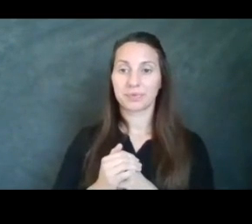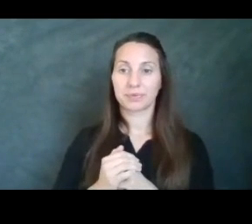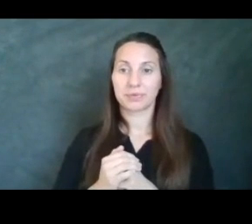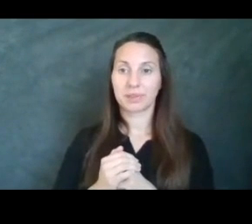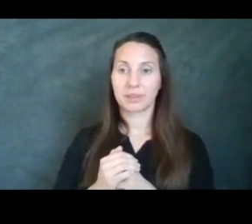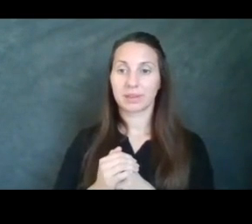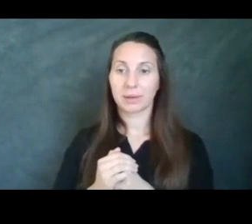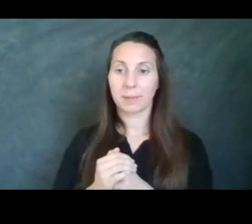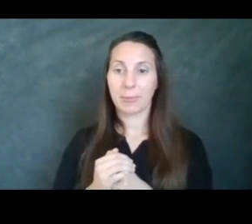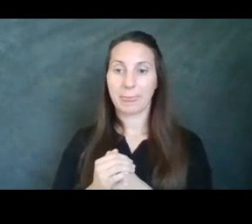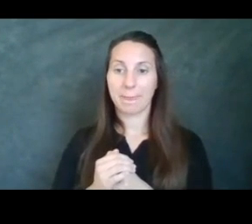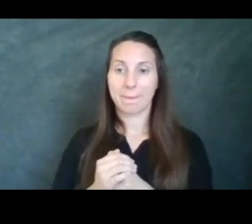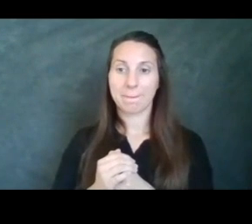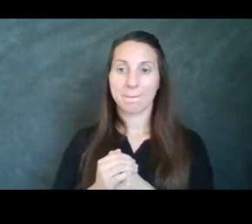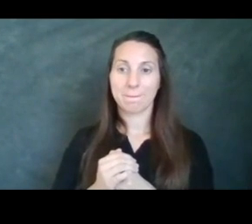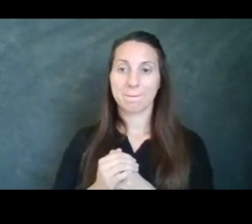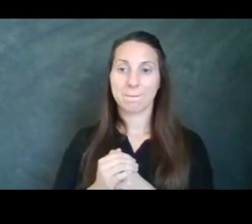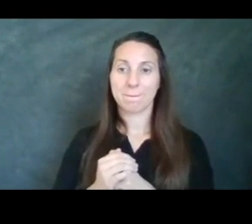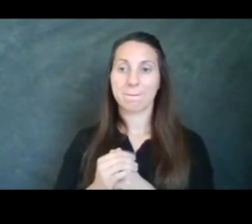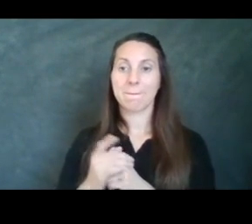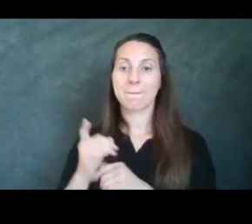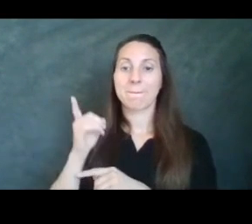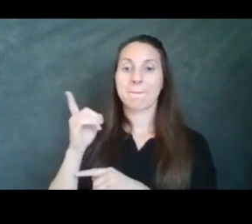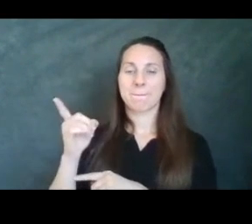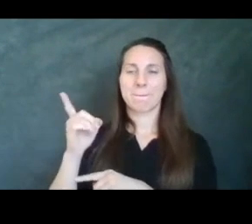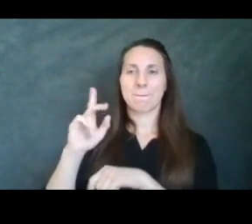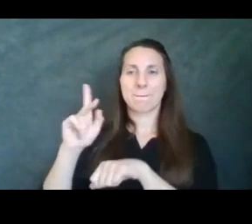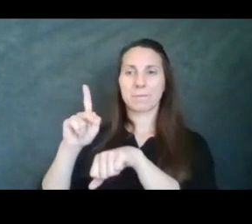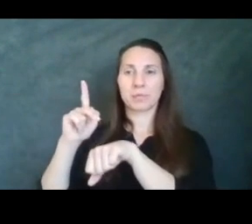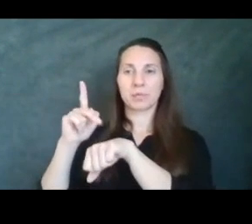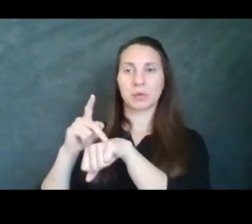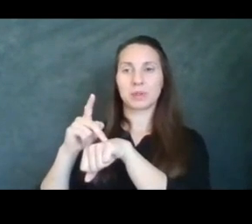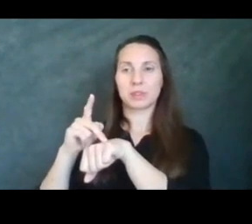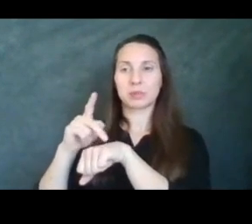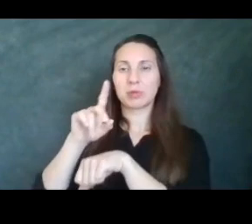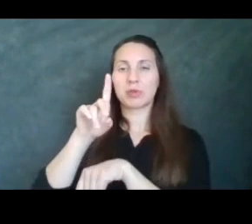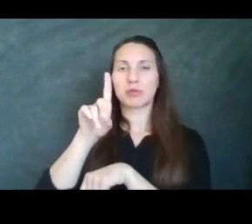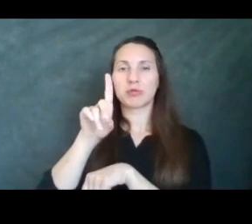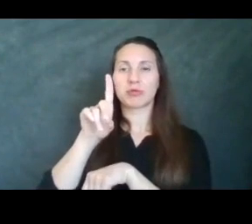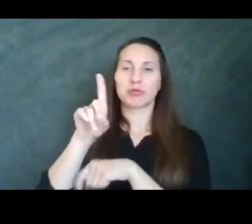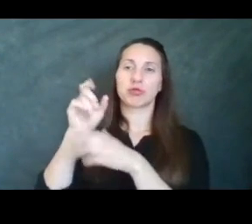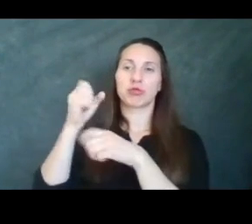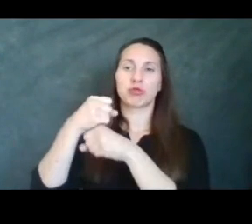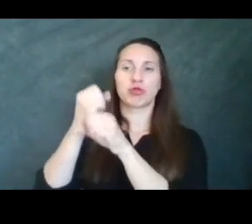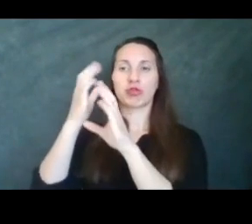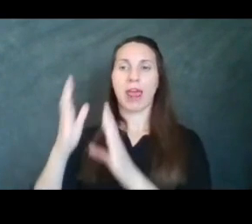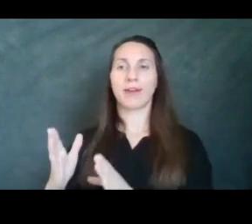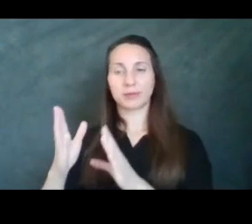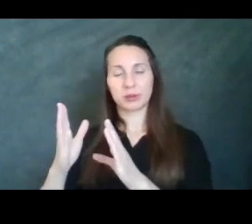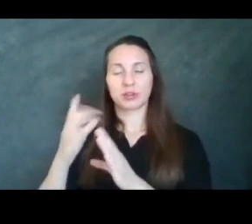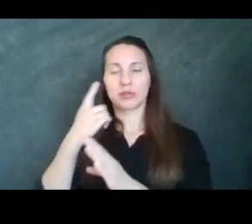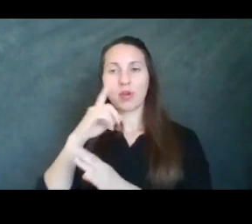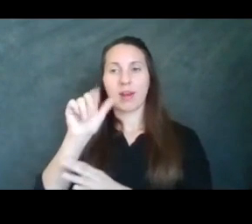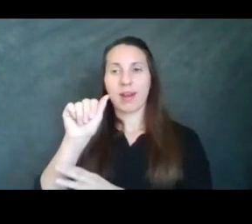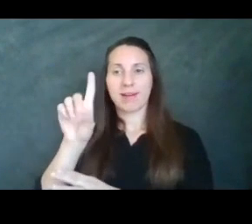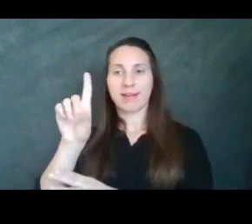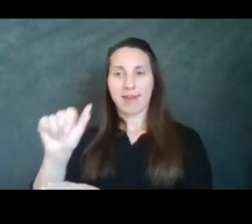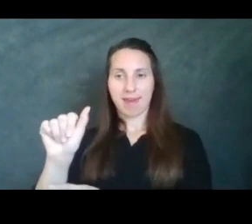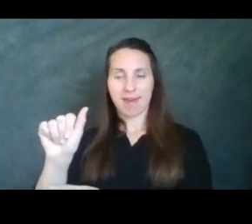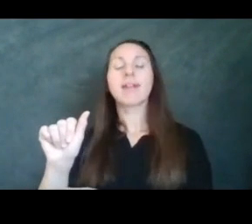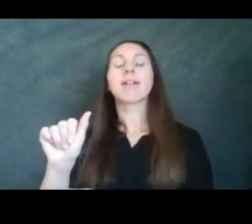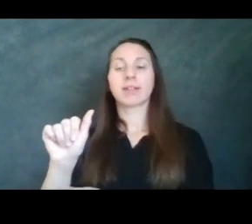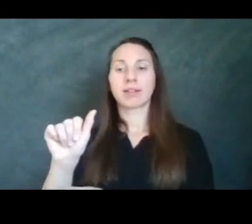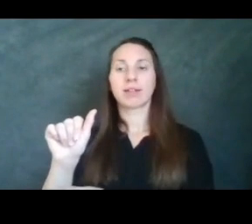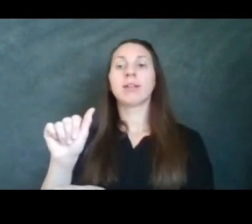who is a principal draft person of the ADA and will give us some history, followed by